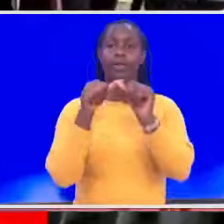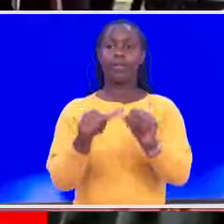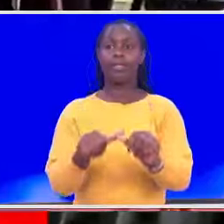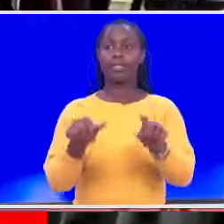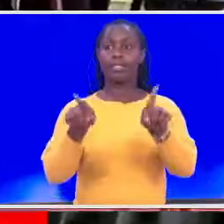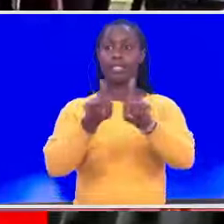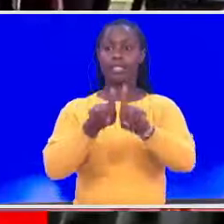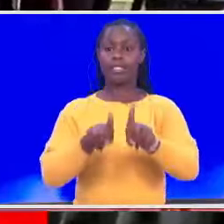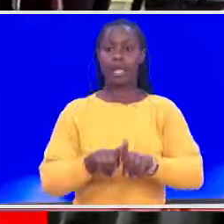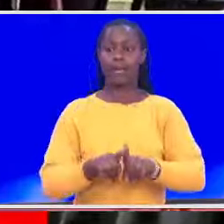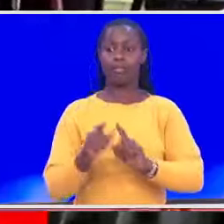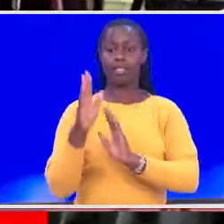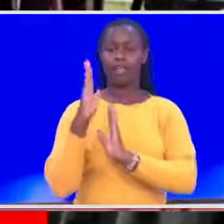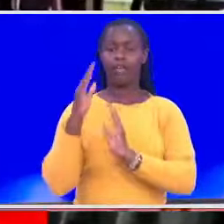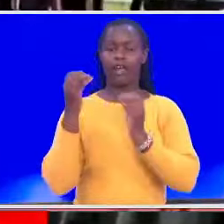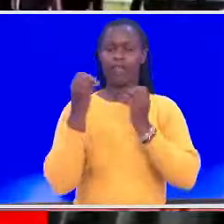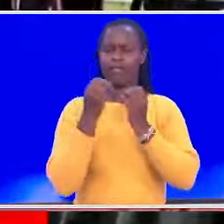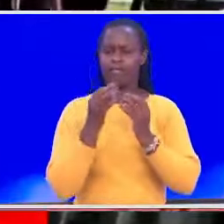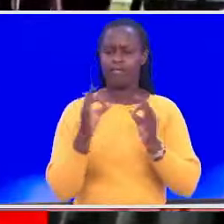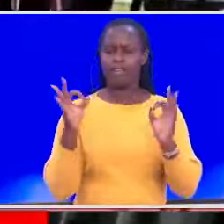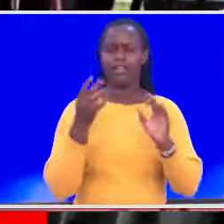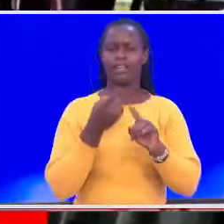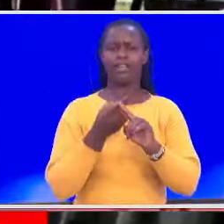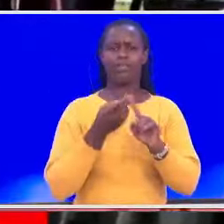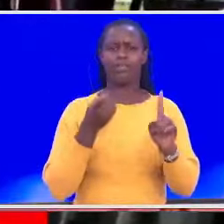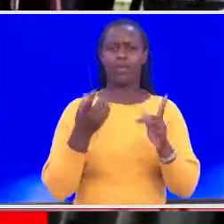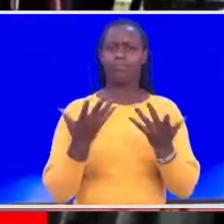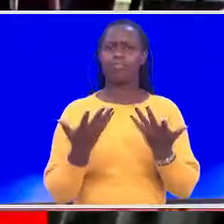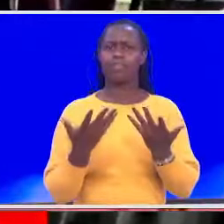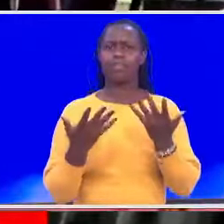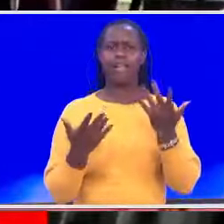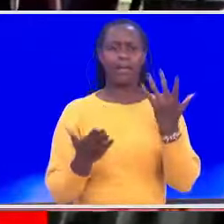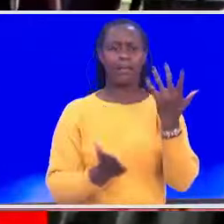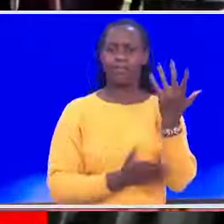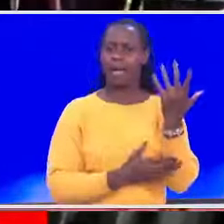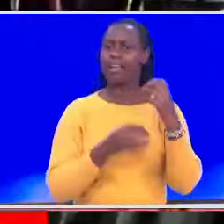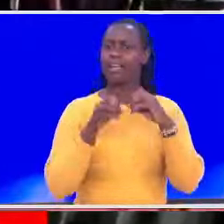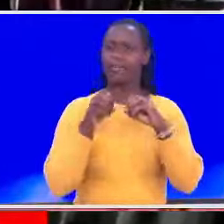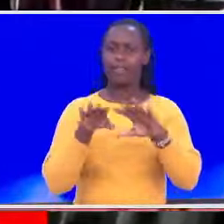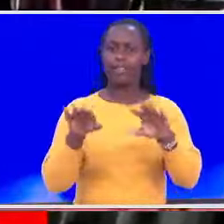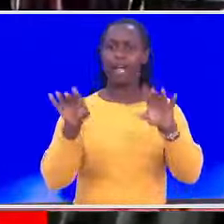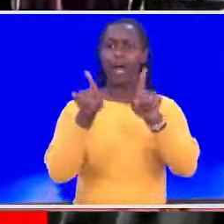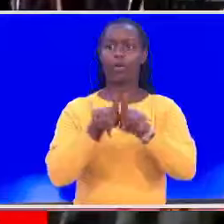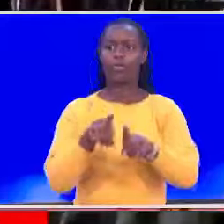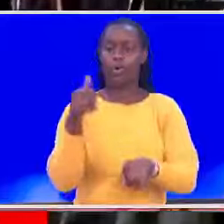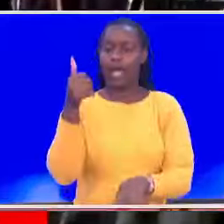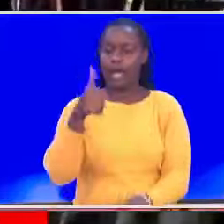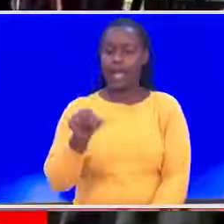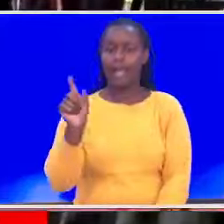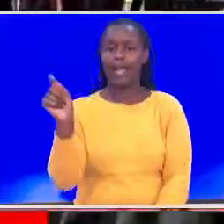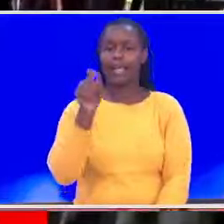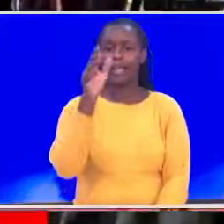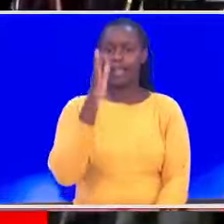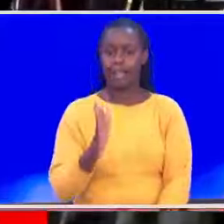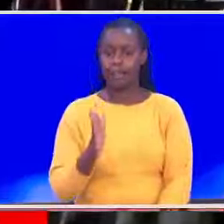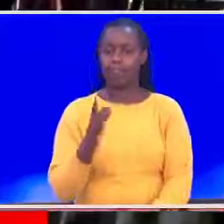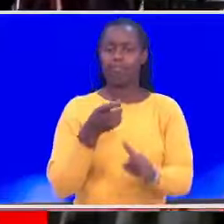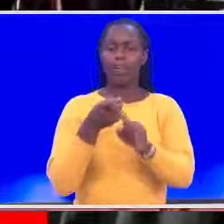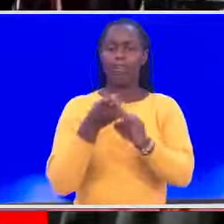secure, free from external influence, and any Kenyan, be it from